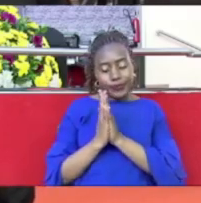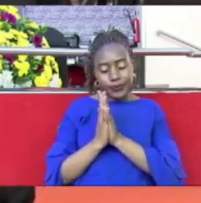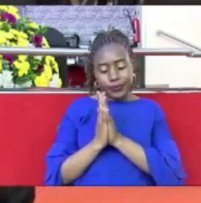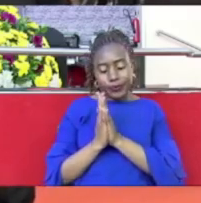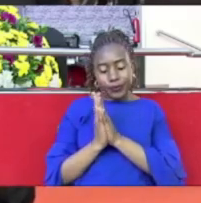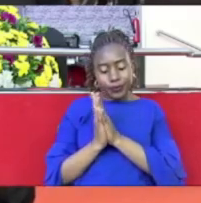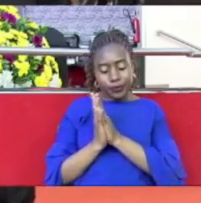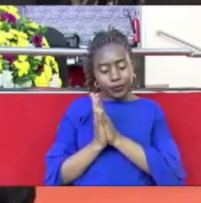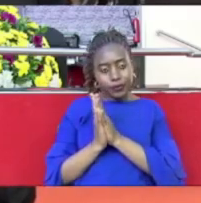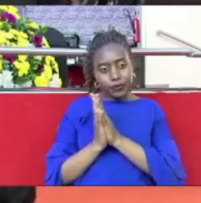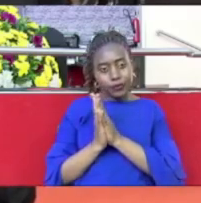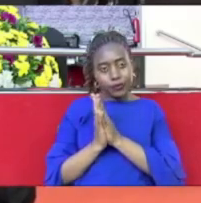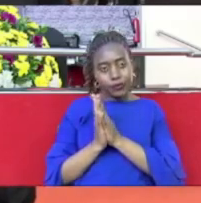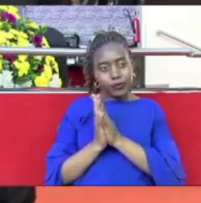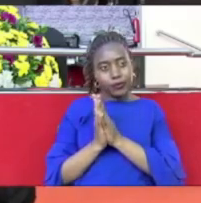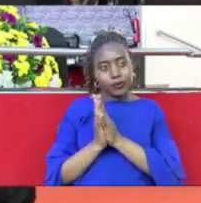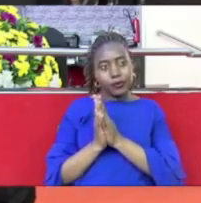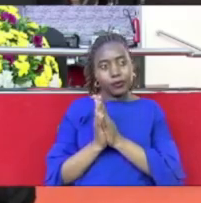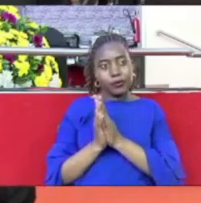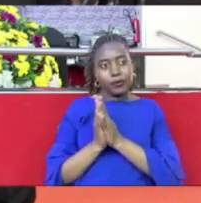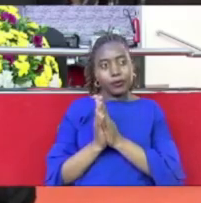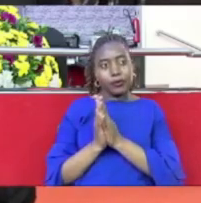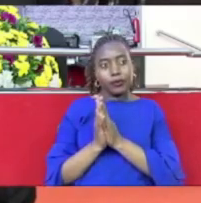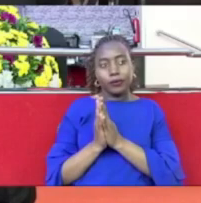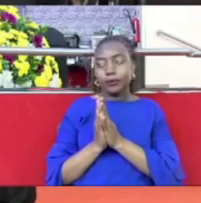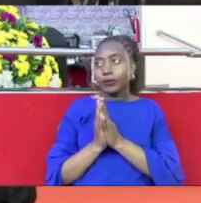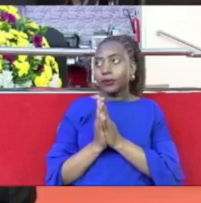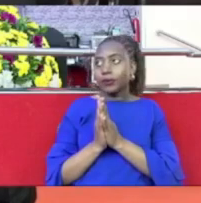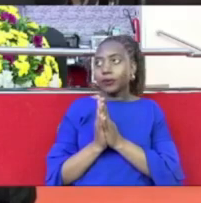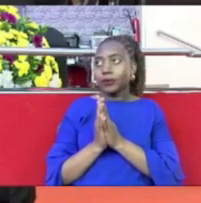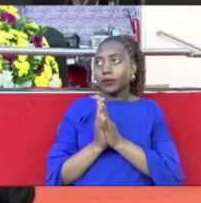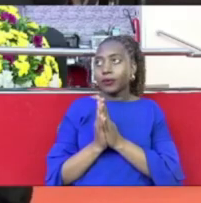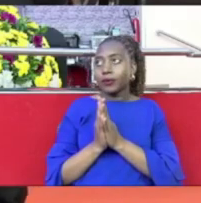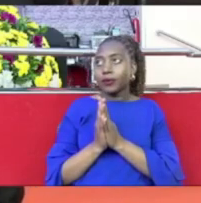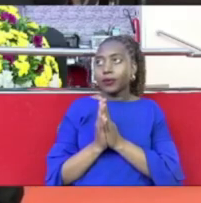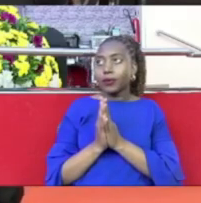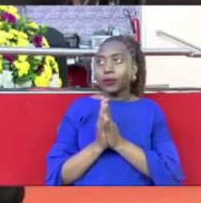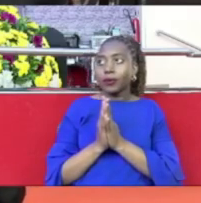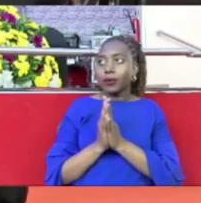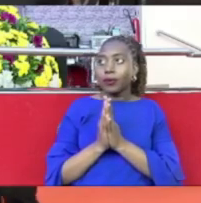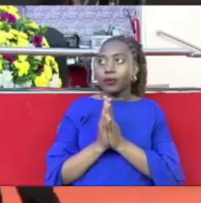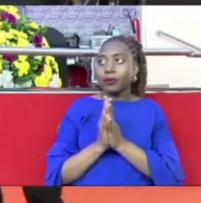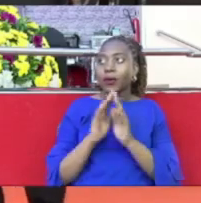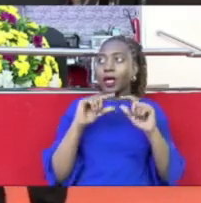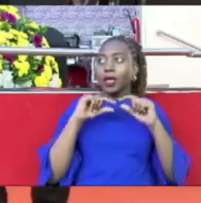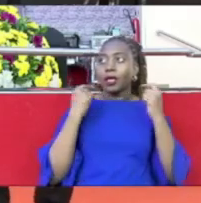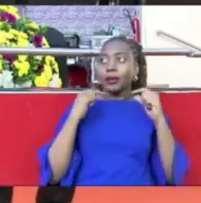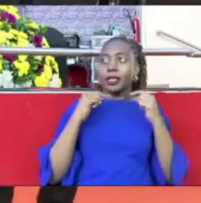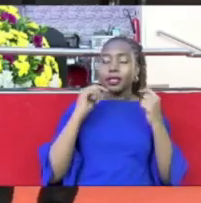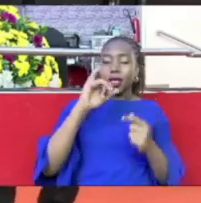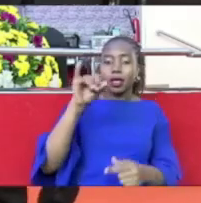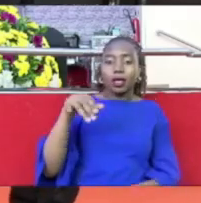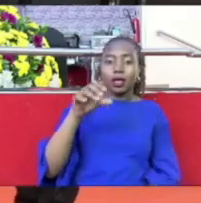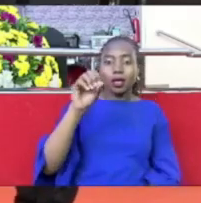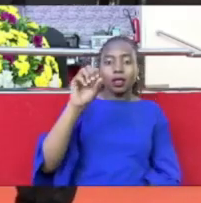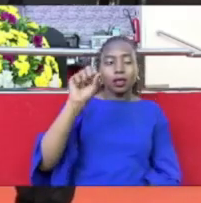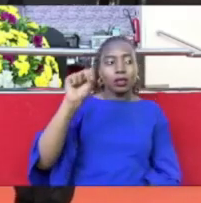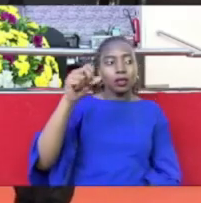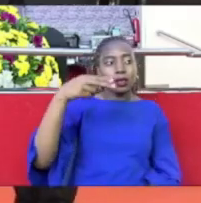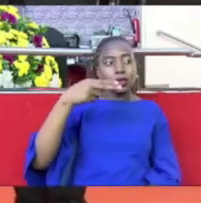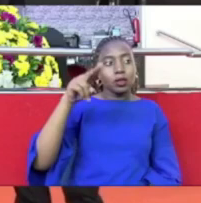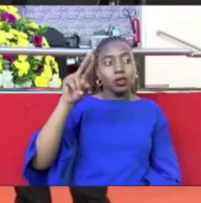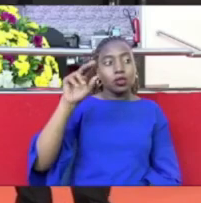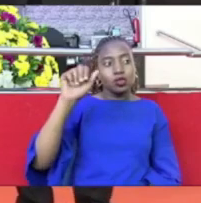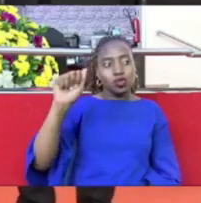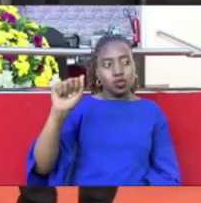want this the man of God, Joshua Selman, once said in that last week. Mtumishi wa Mungu Joshua Selman